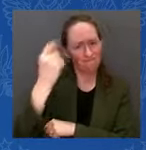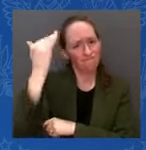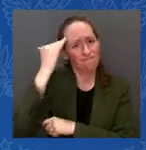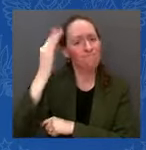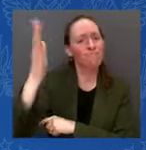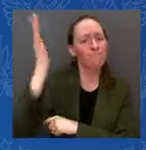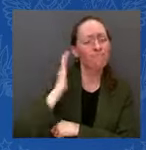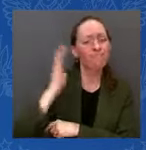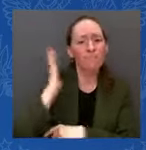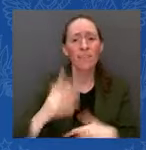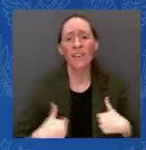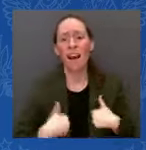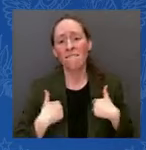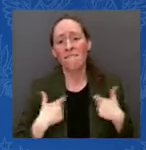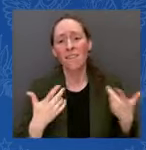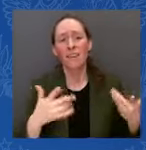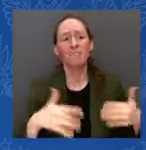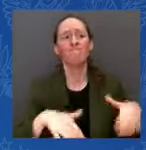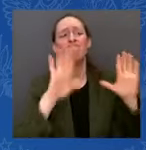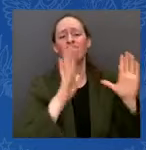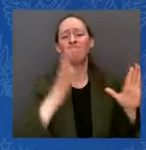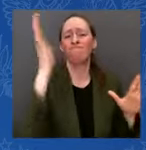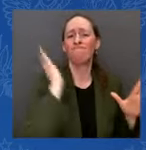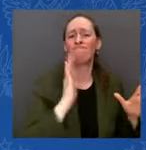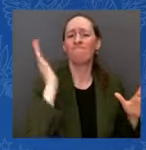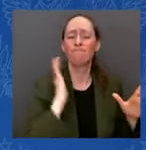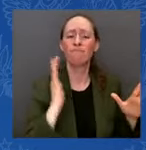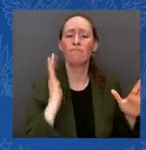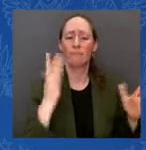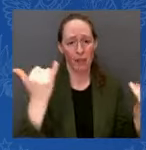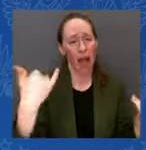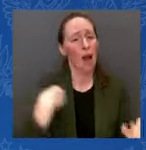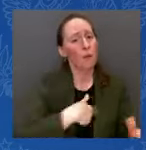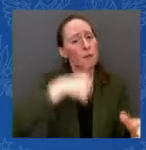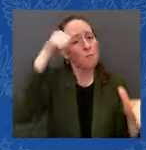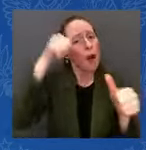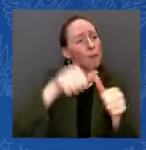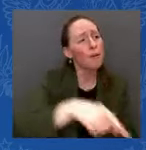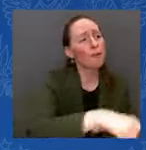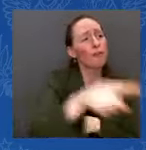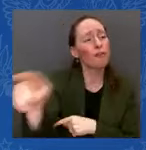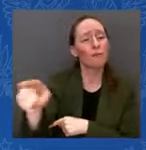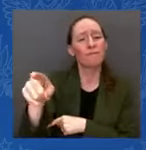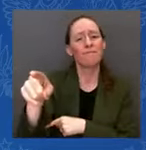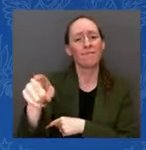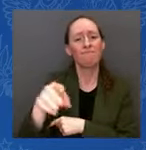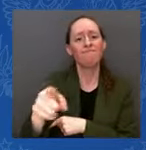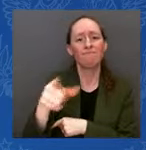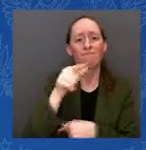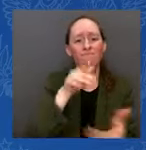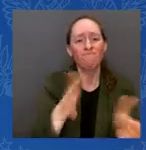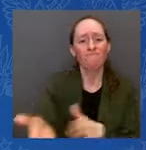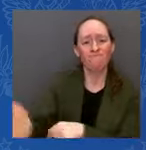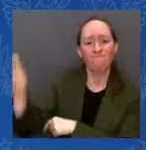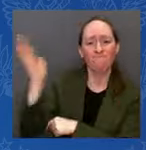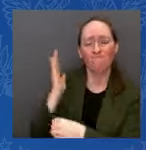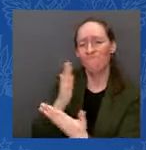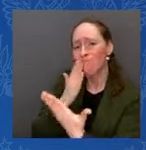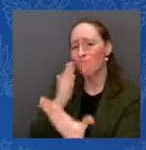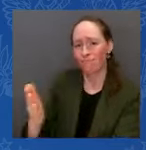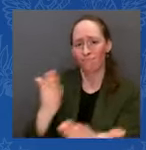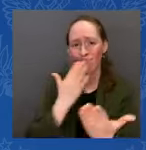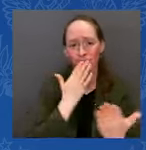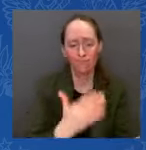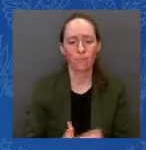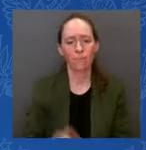always will. While we respect and honour the past, through AUKUS, we turn ourselves to face the